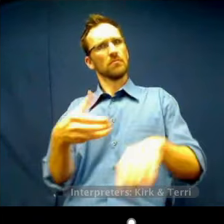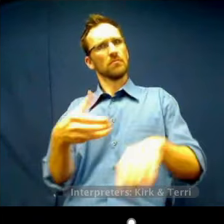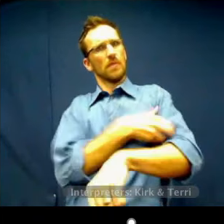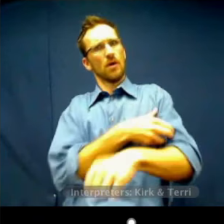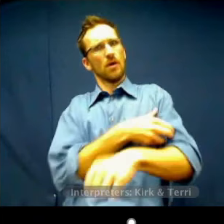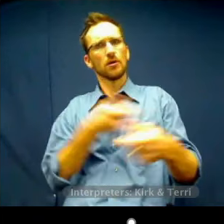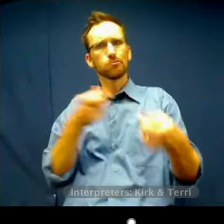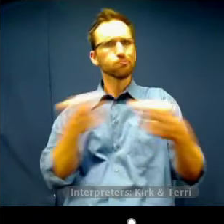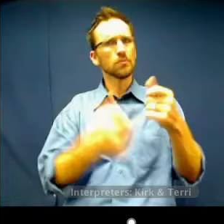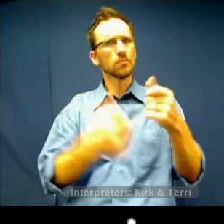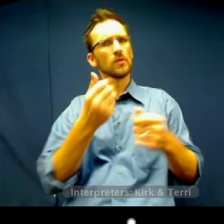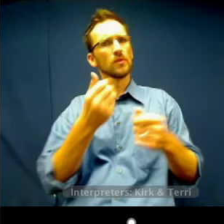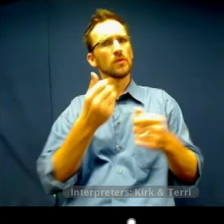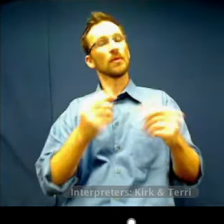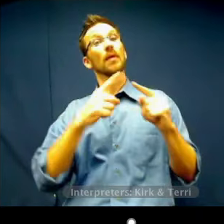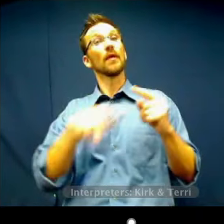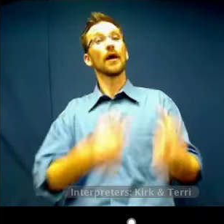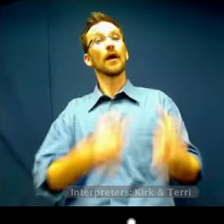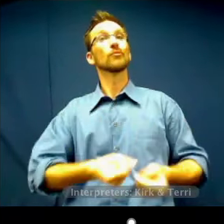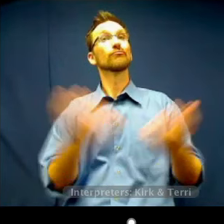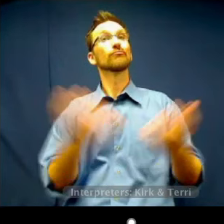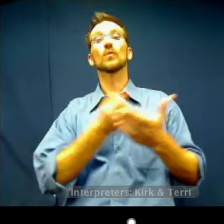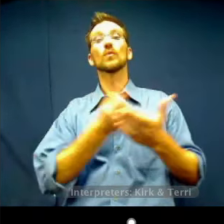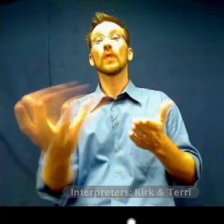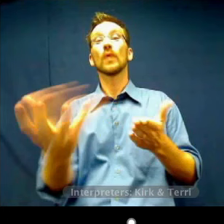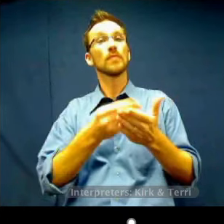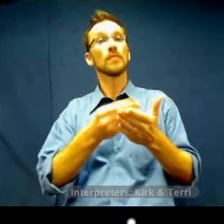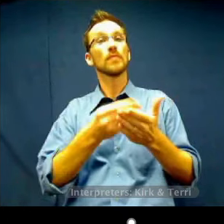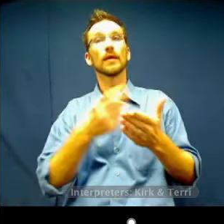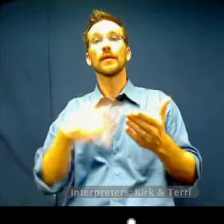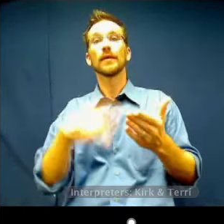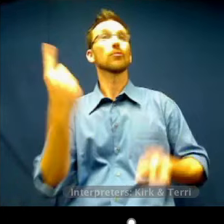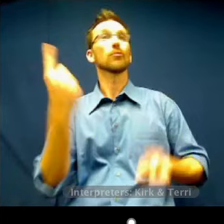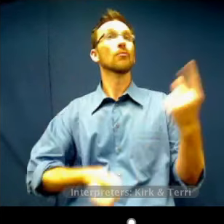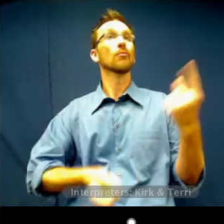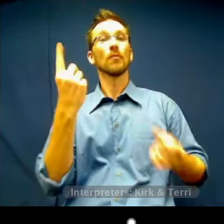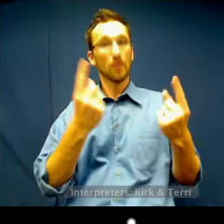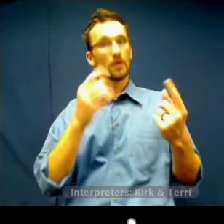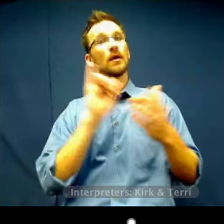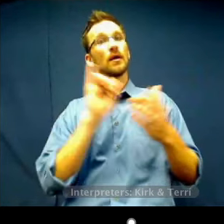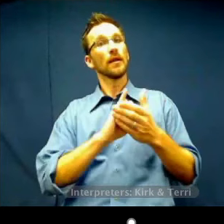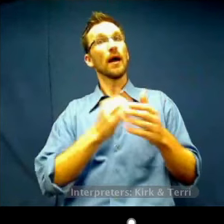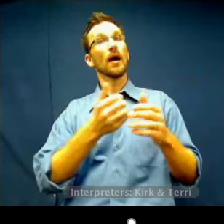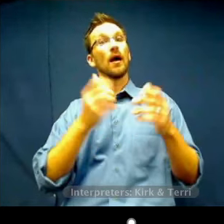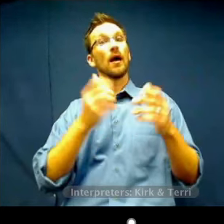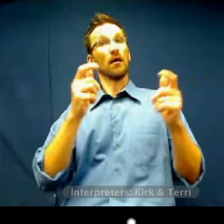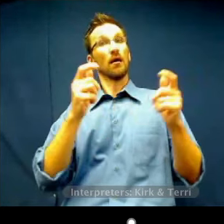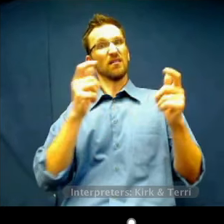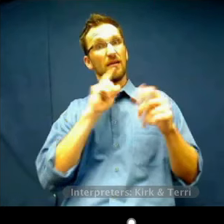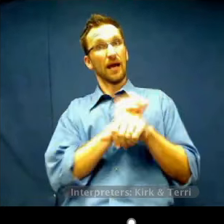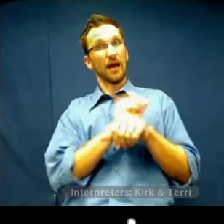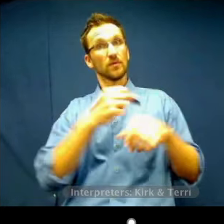purpose of wasting it or dissipating that property was to avoid having to share it with the other side.